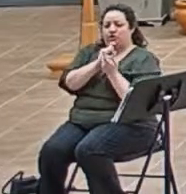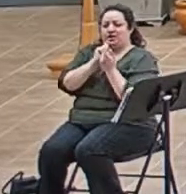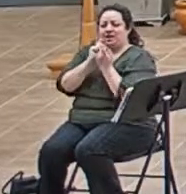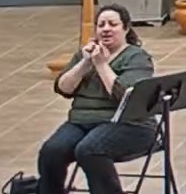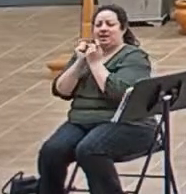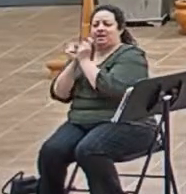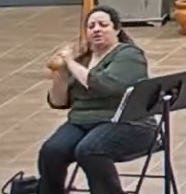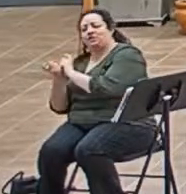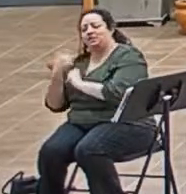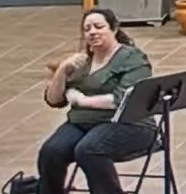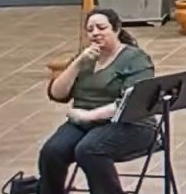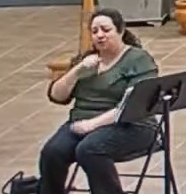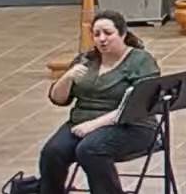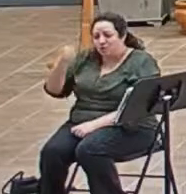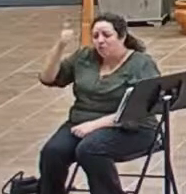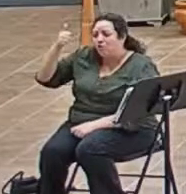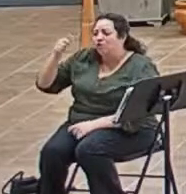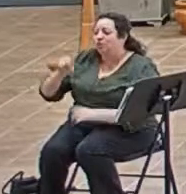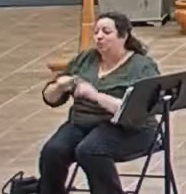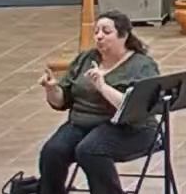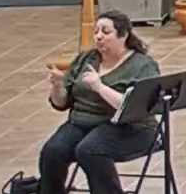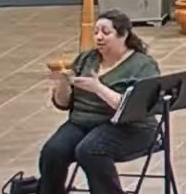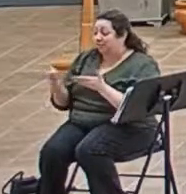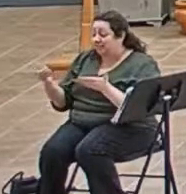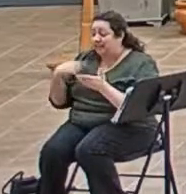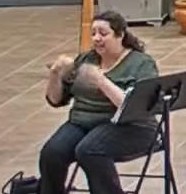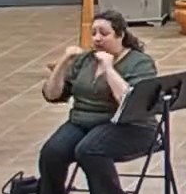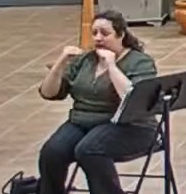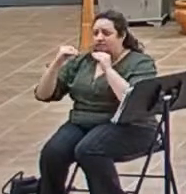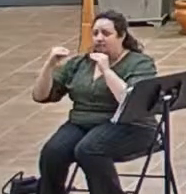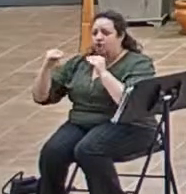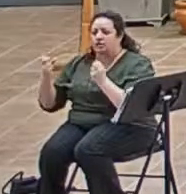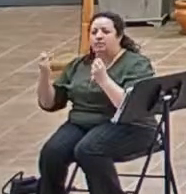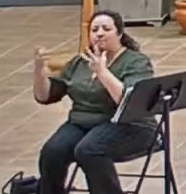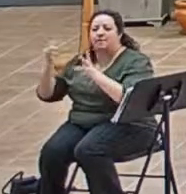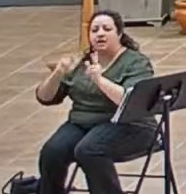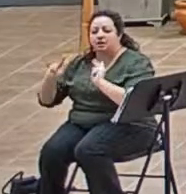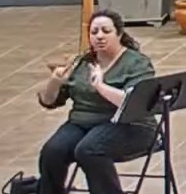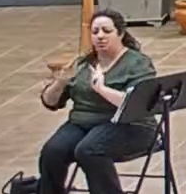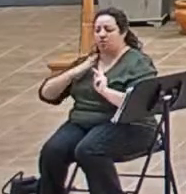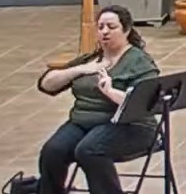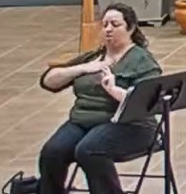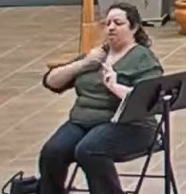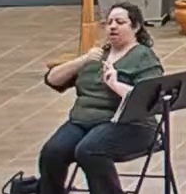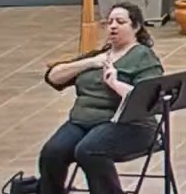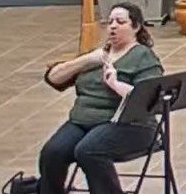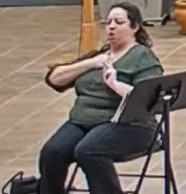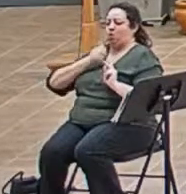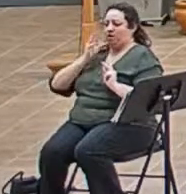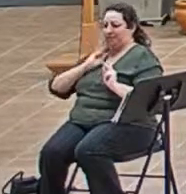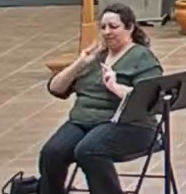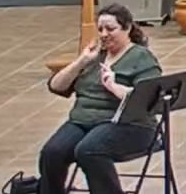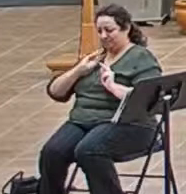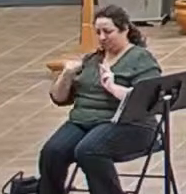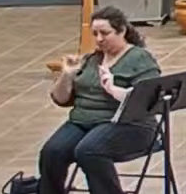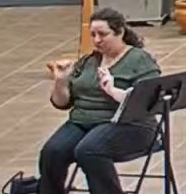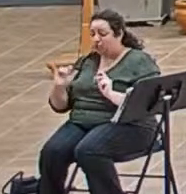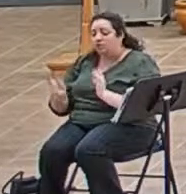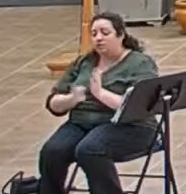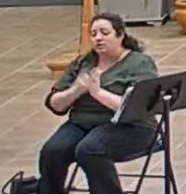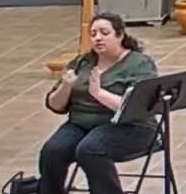that I've talked to many people, and from my own experience, is that, many times